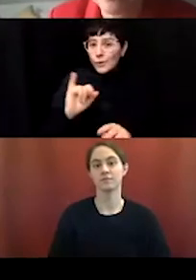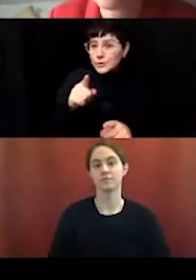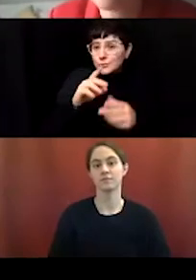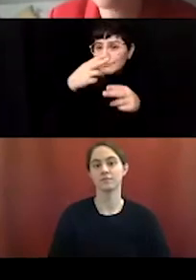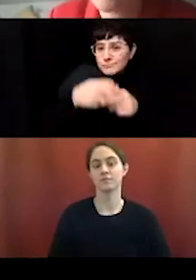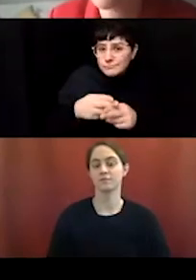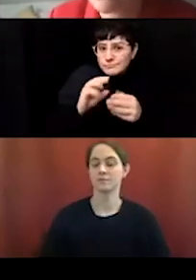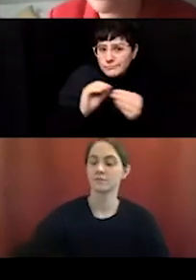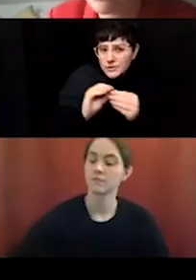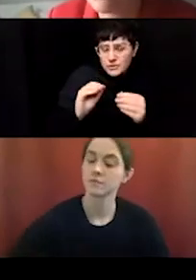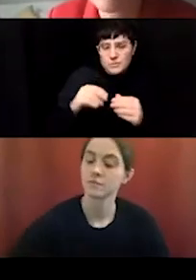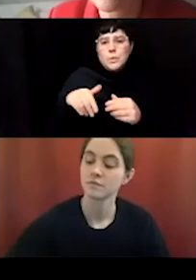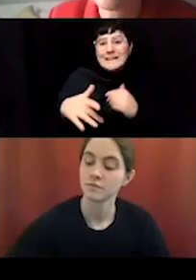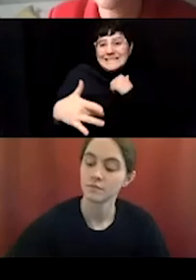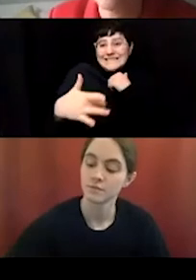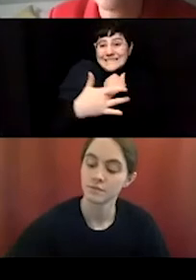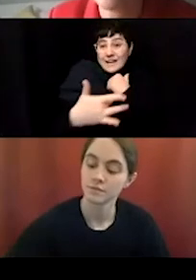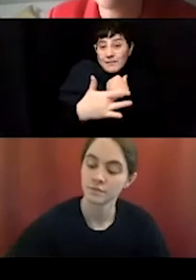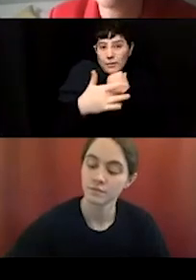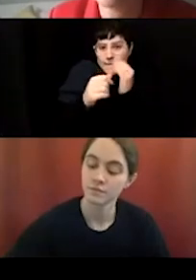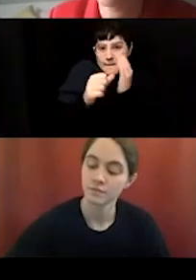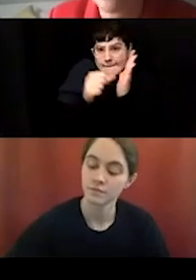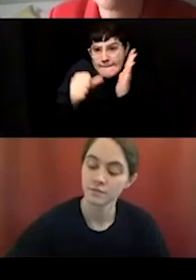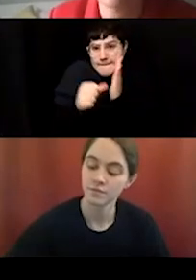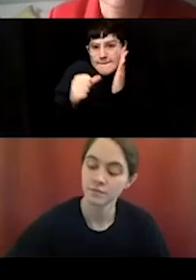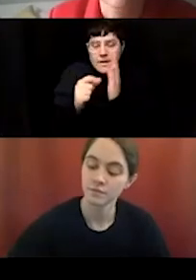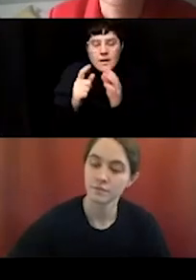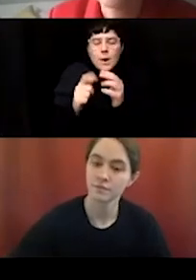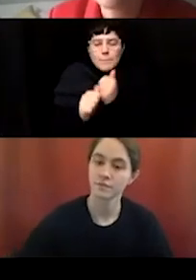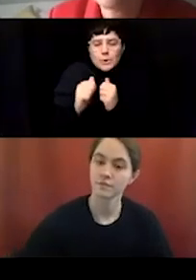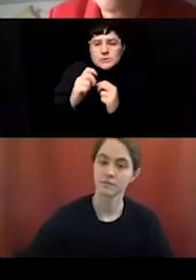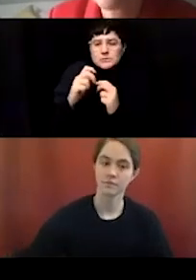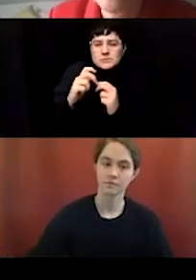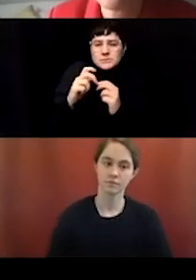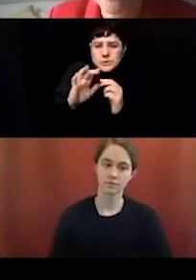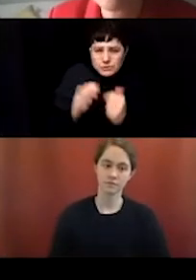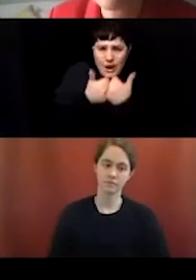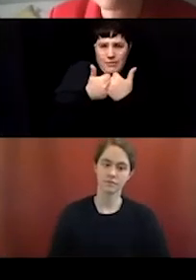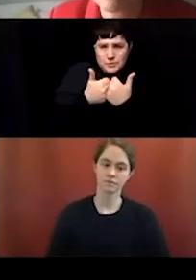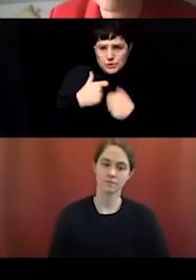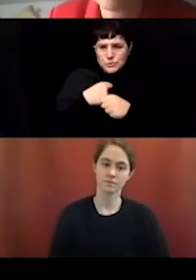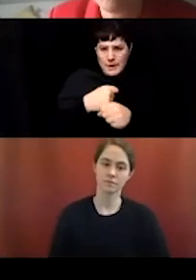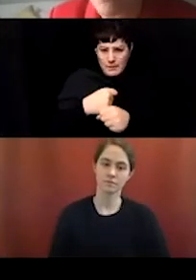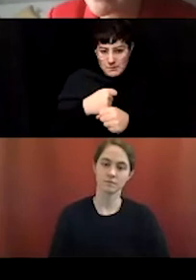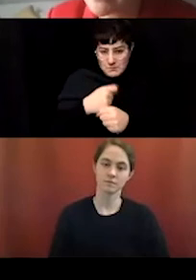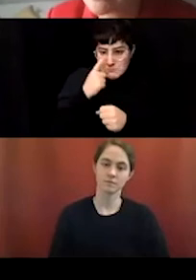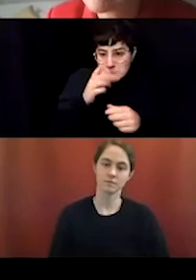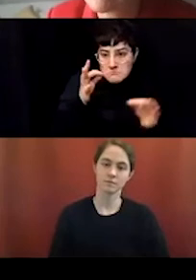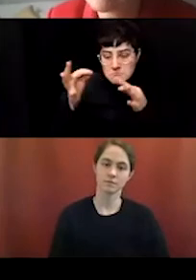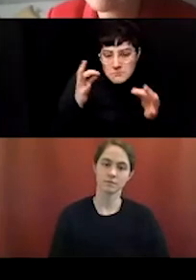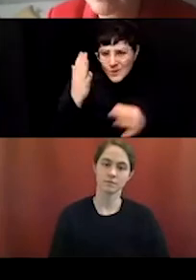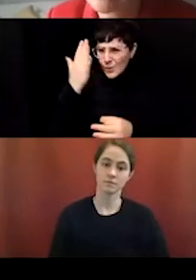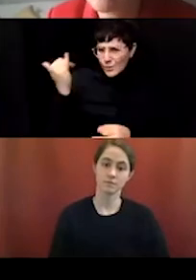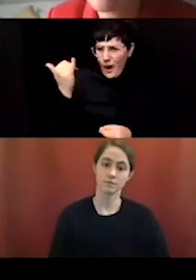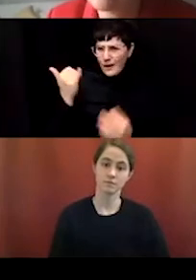a technical point of view works that you had ever done. Could you explain to us why that is on